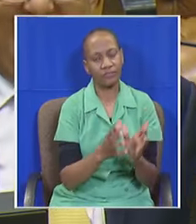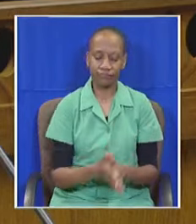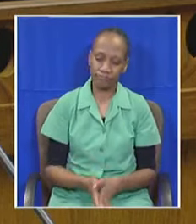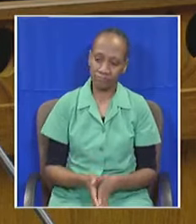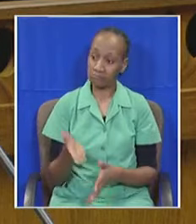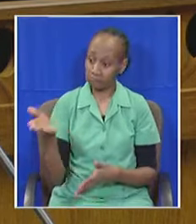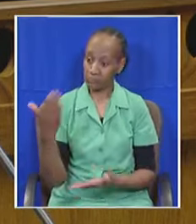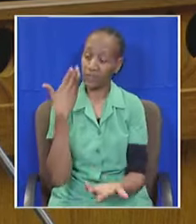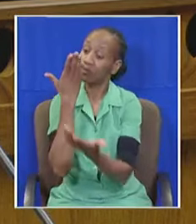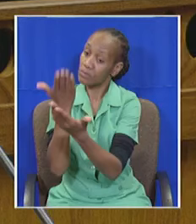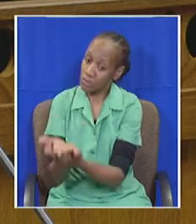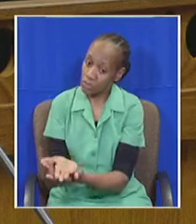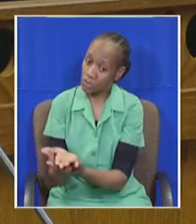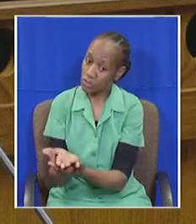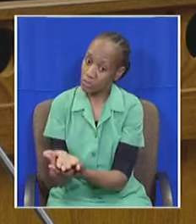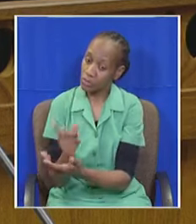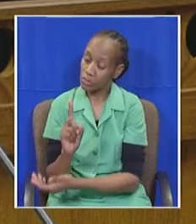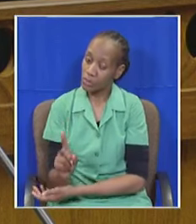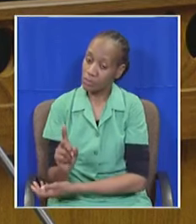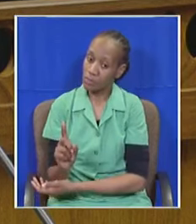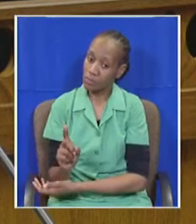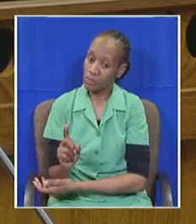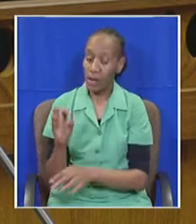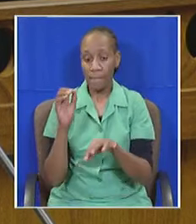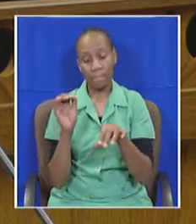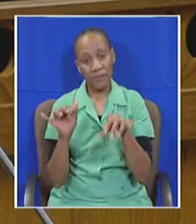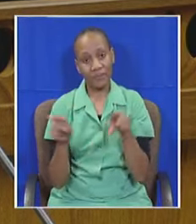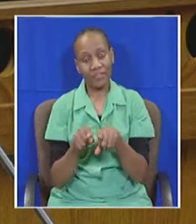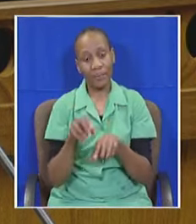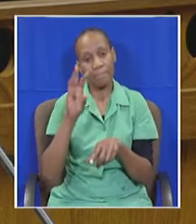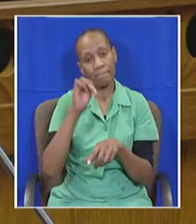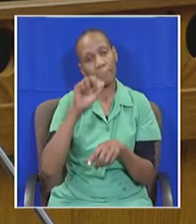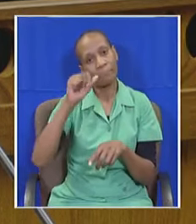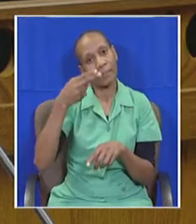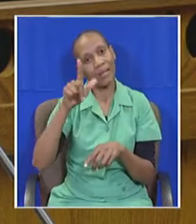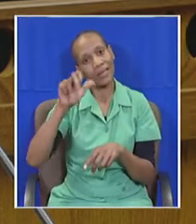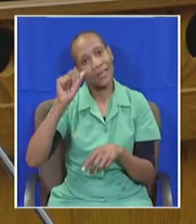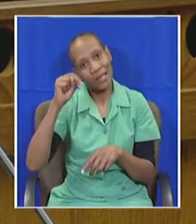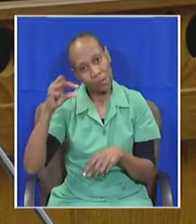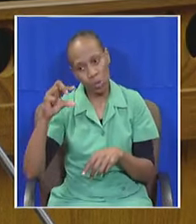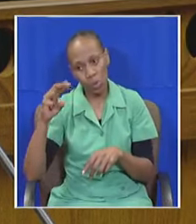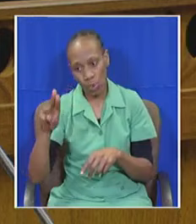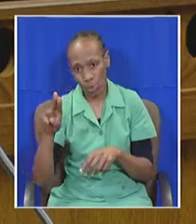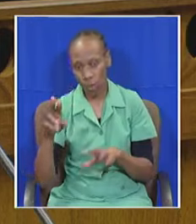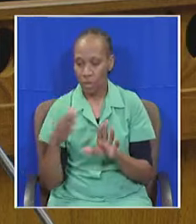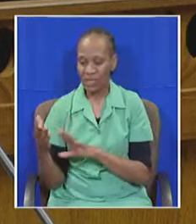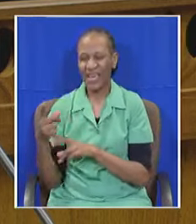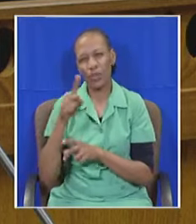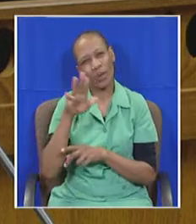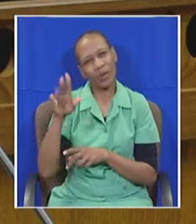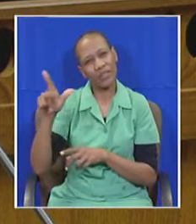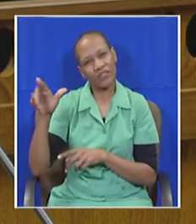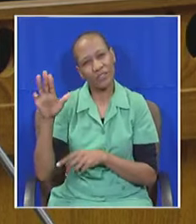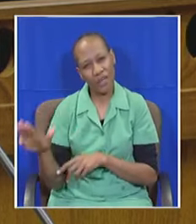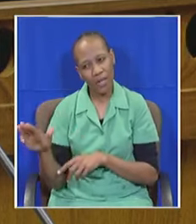suggest here that people such as Solomon Mahlangu, who died in 1979 at the hands of the